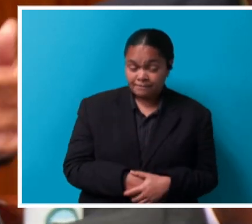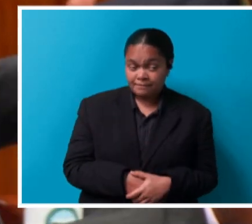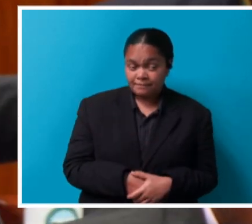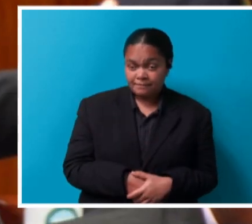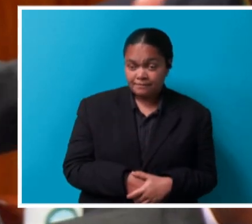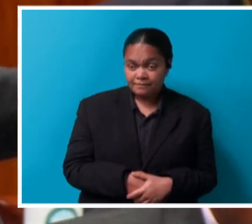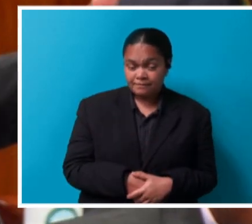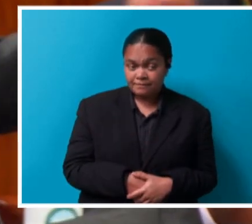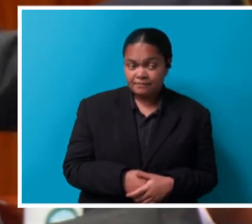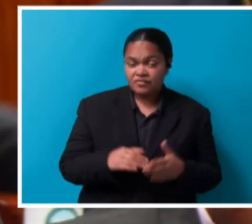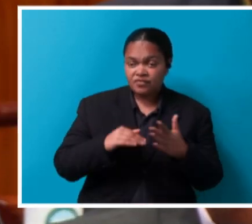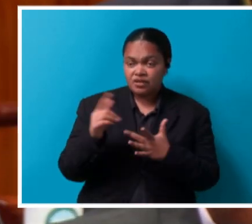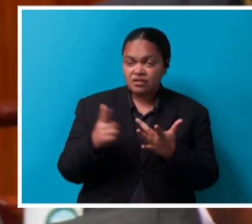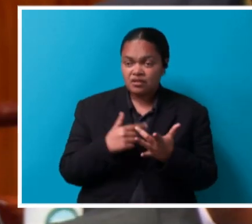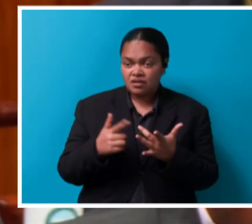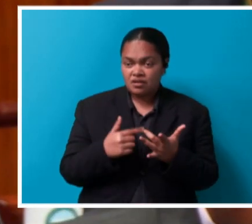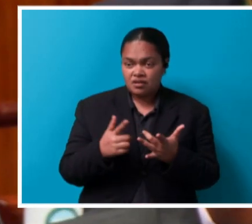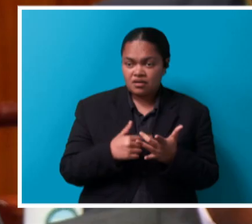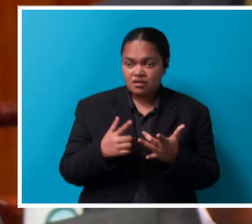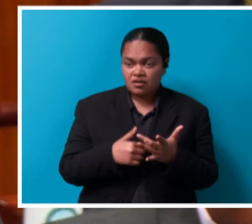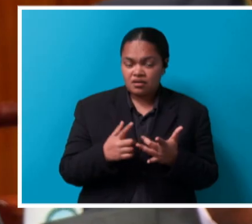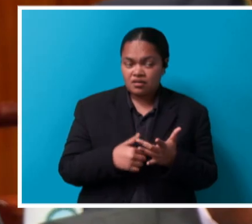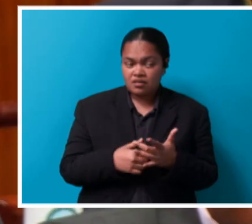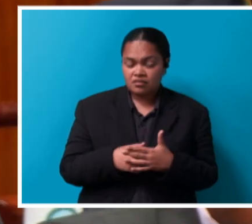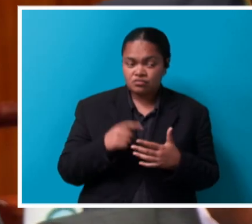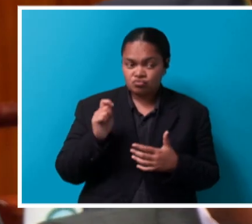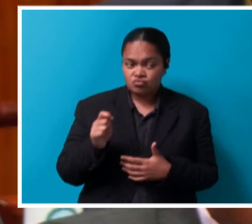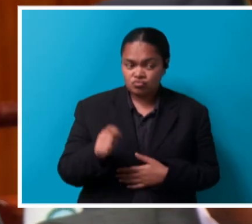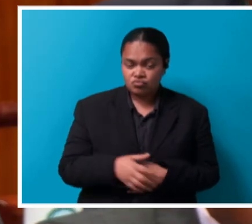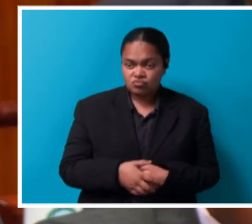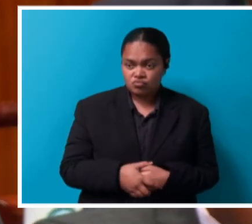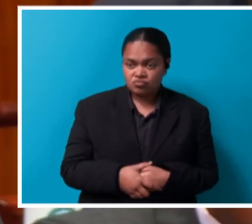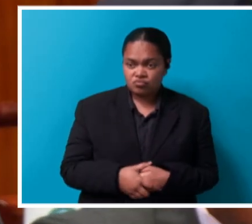have filled the other positions much earlier as well.